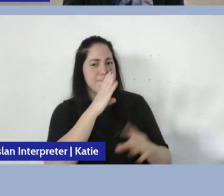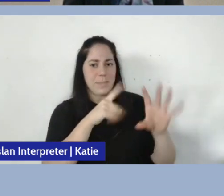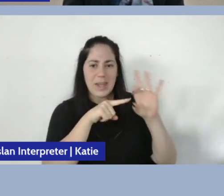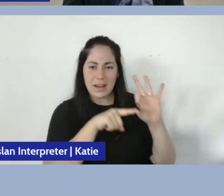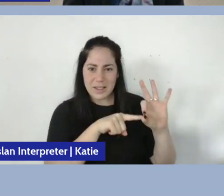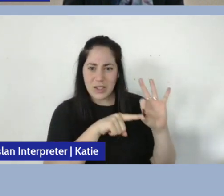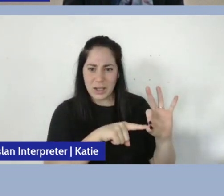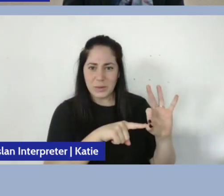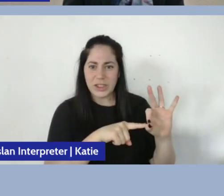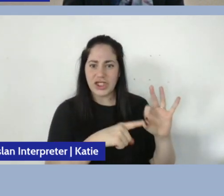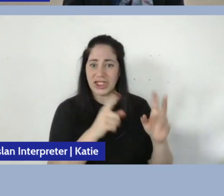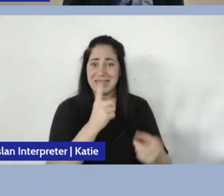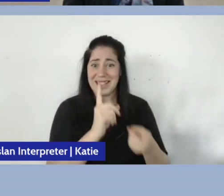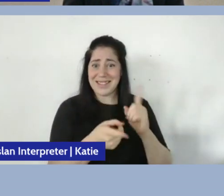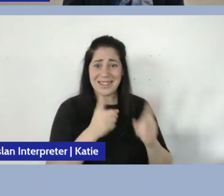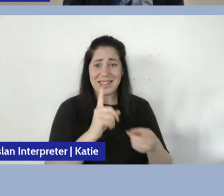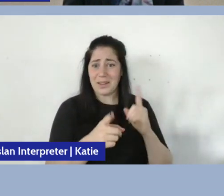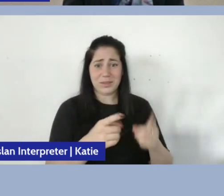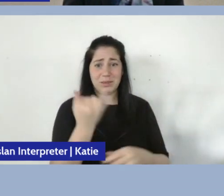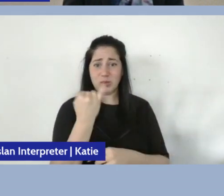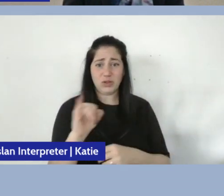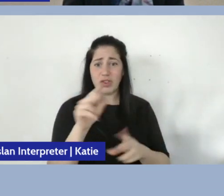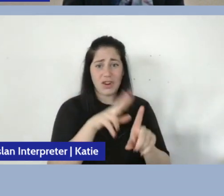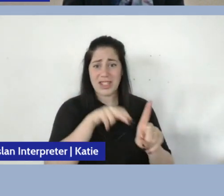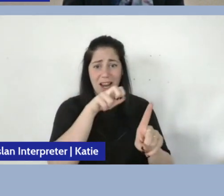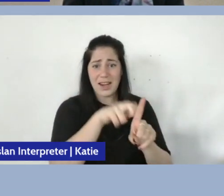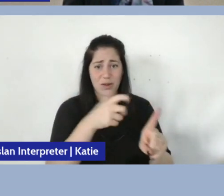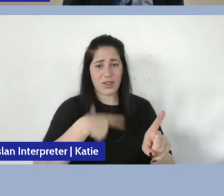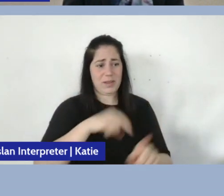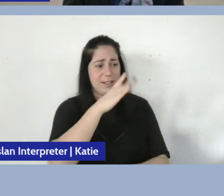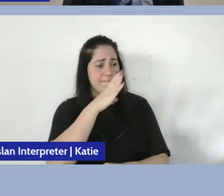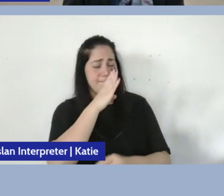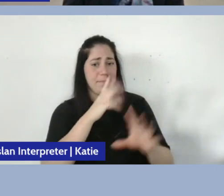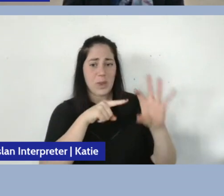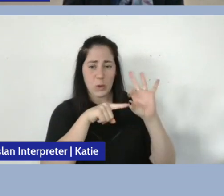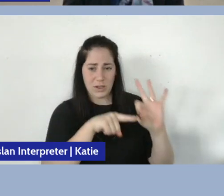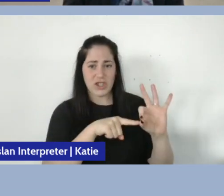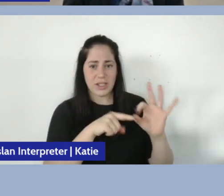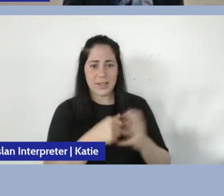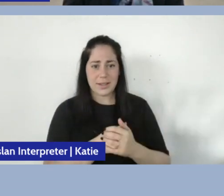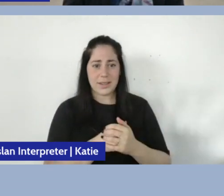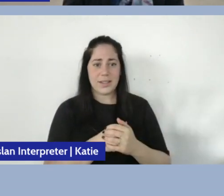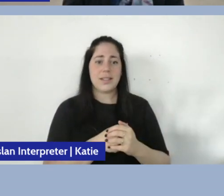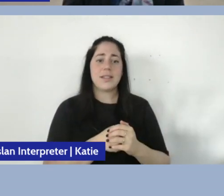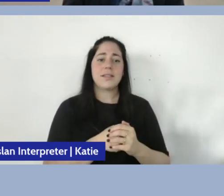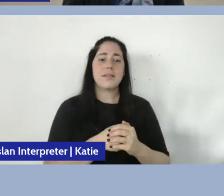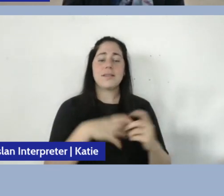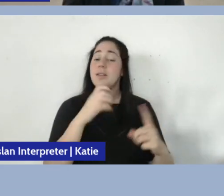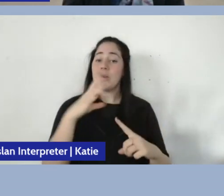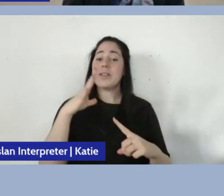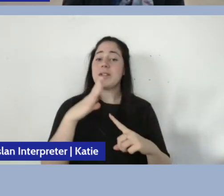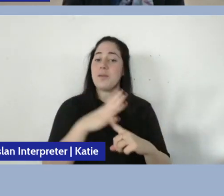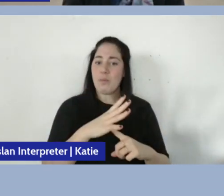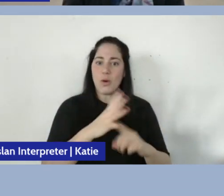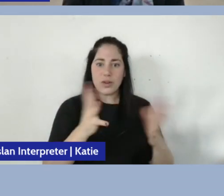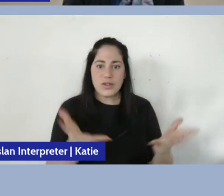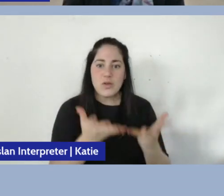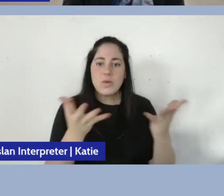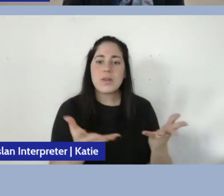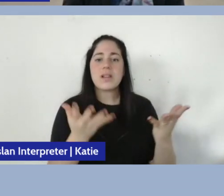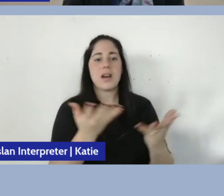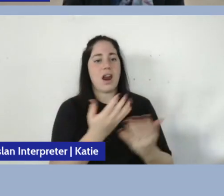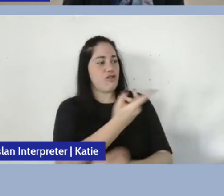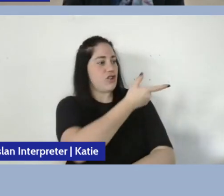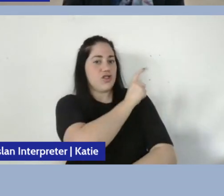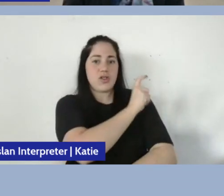haven't understood the questions. So it's really important to improve confidence in cognitive assessments to